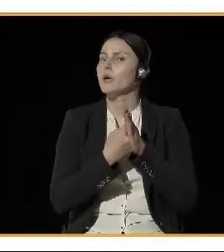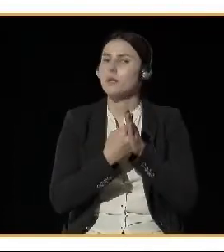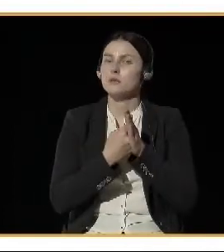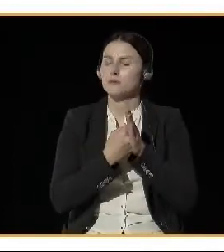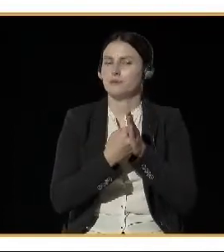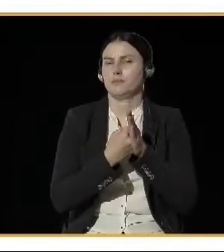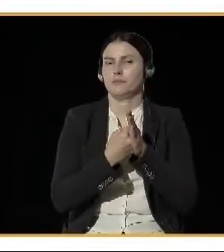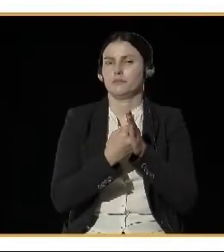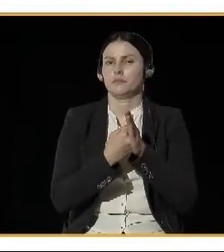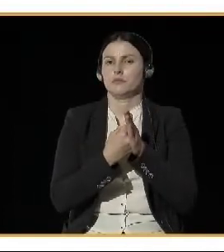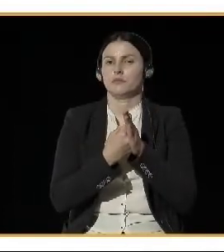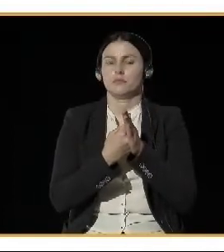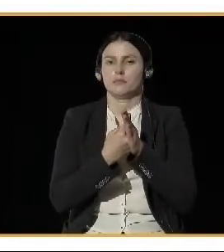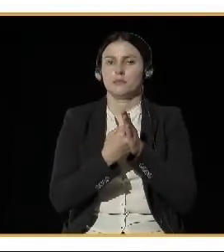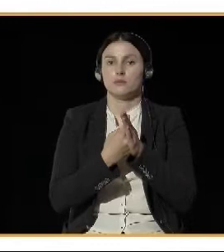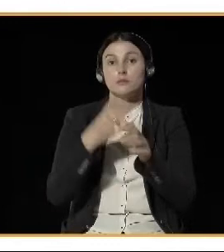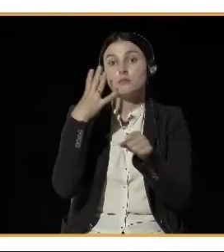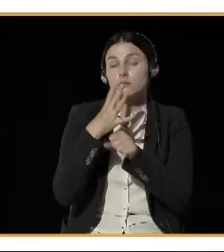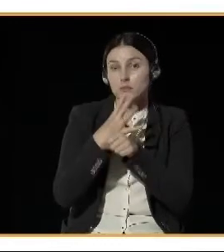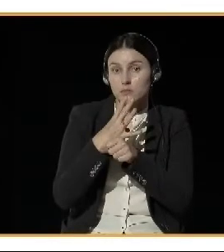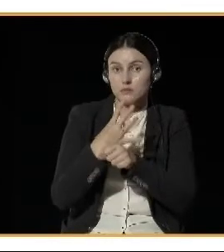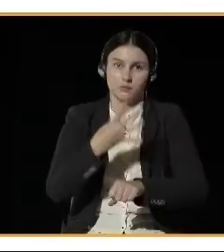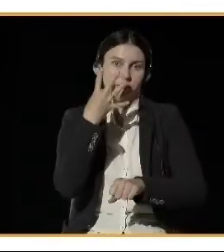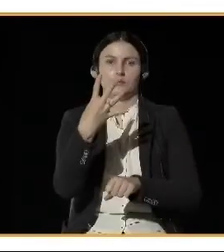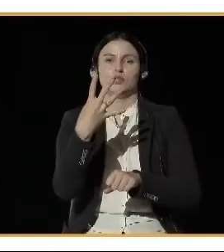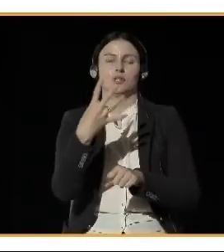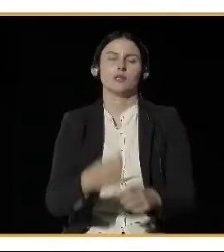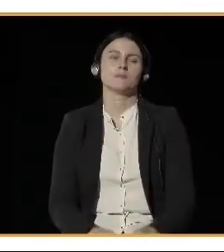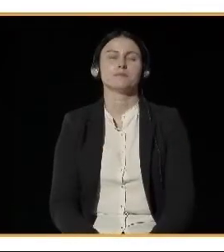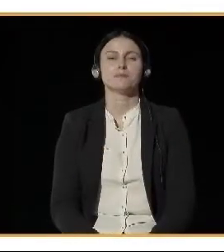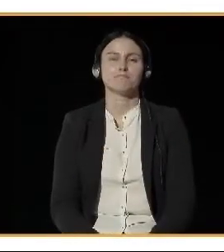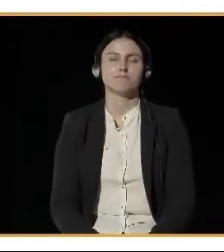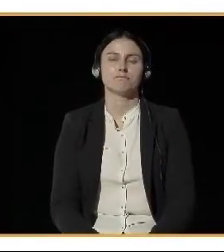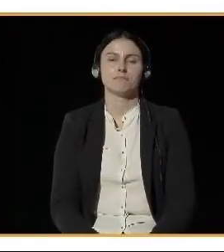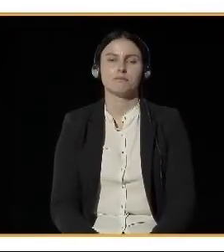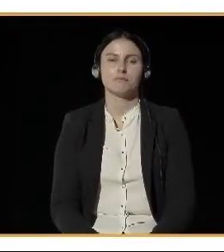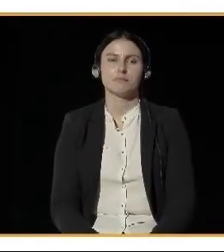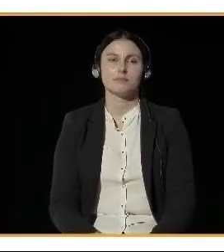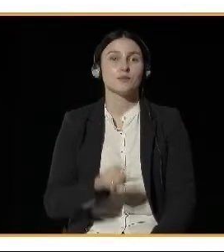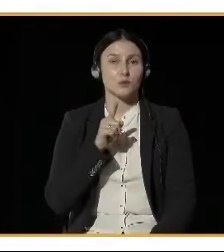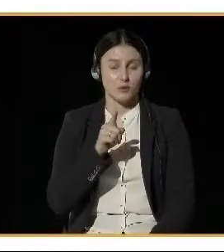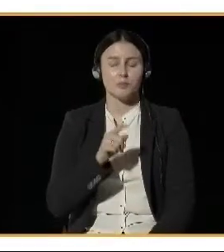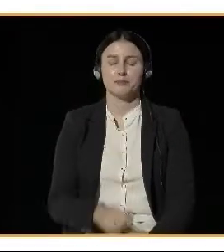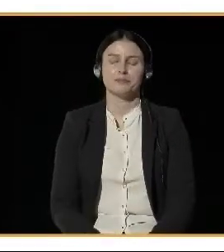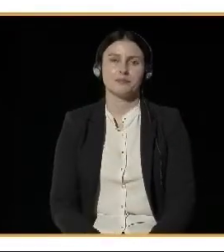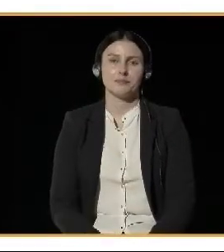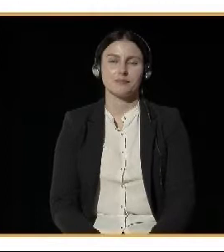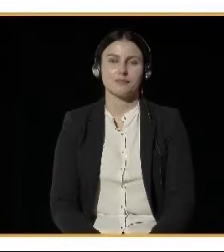of 44. And that reflects to the, let's say, hard